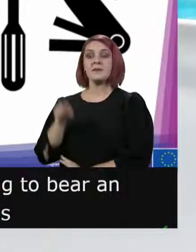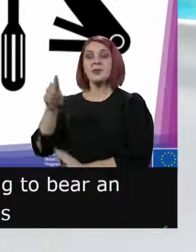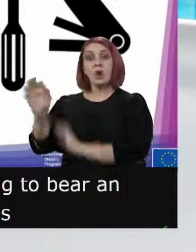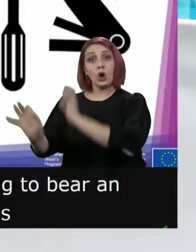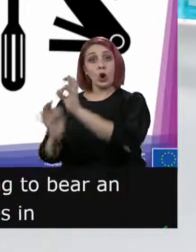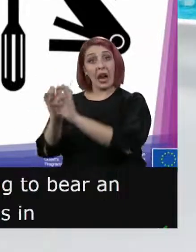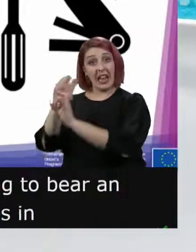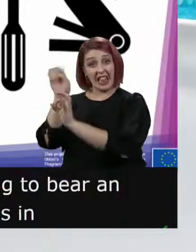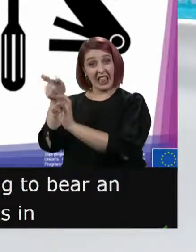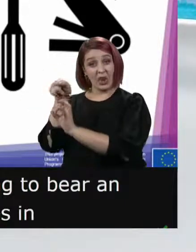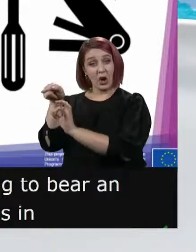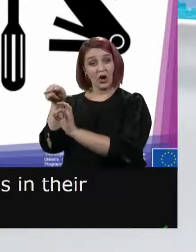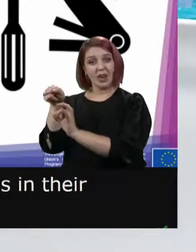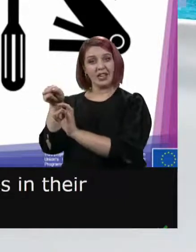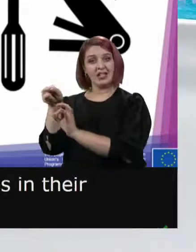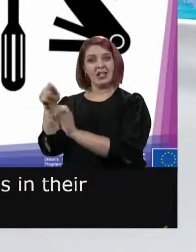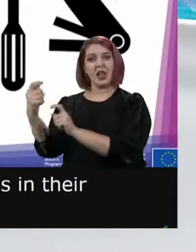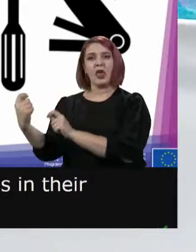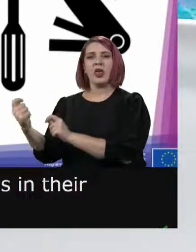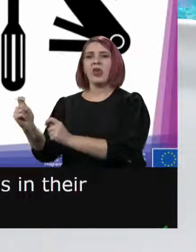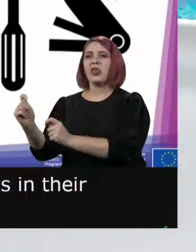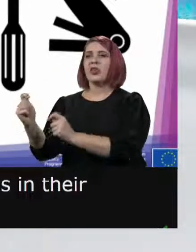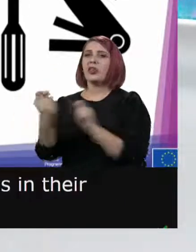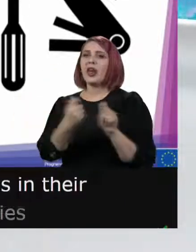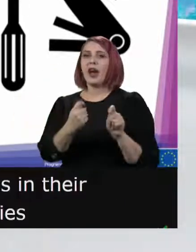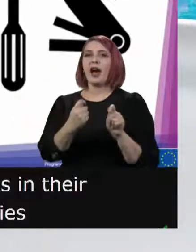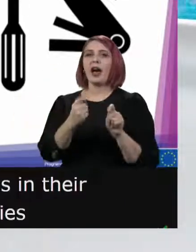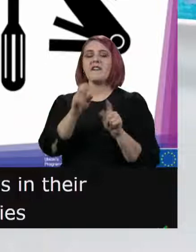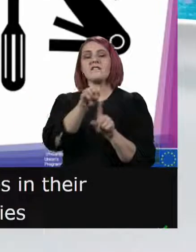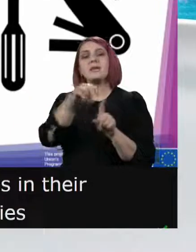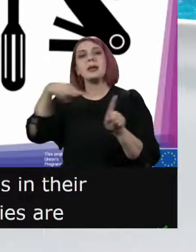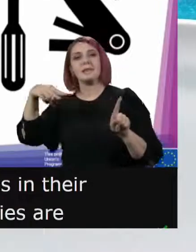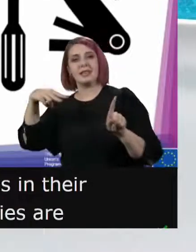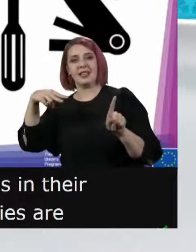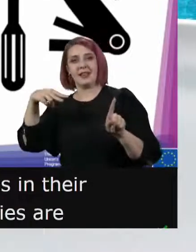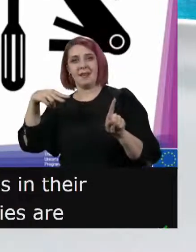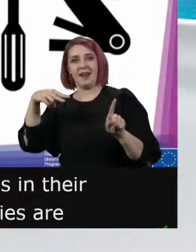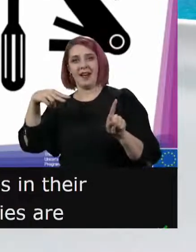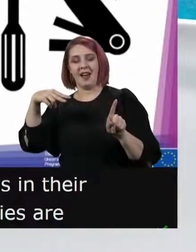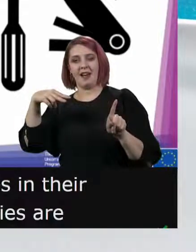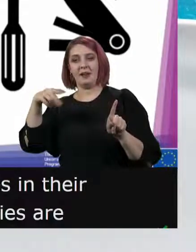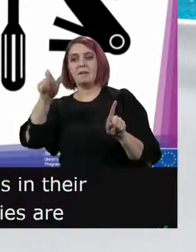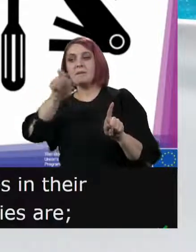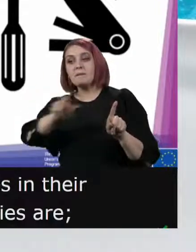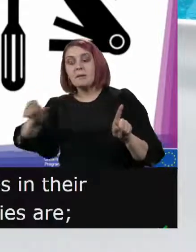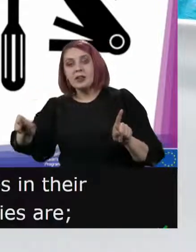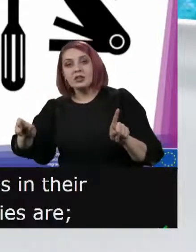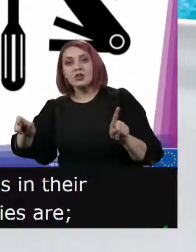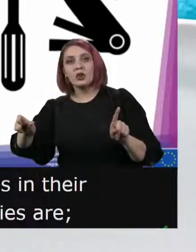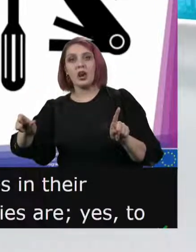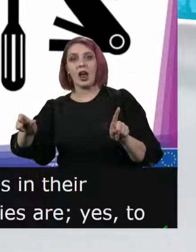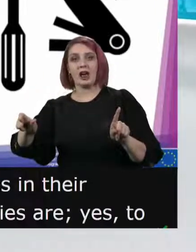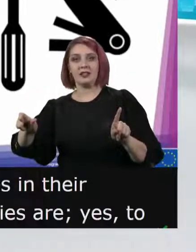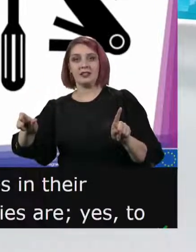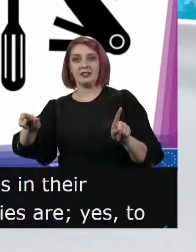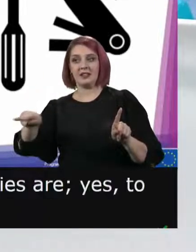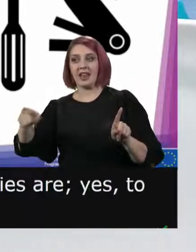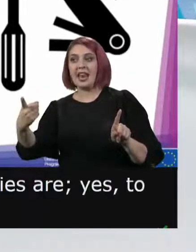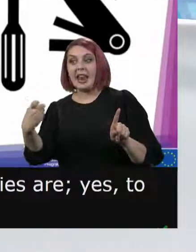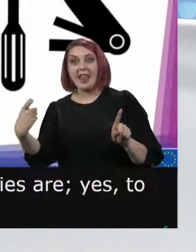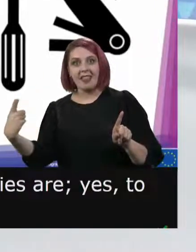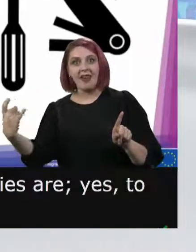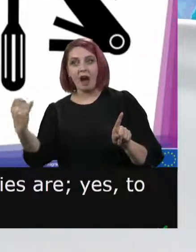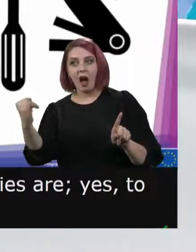what these emerging technologies are. Yes, to recognise the risks that we face in using these new